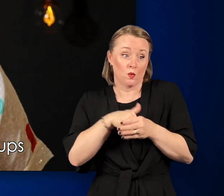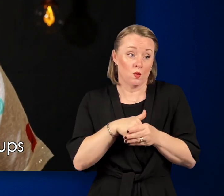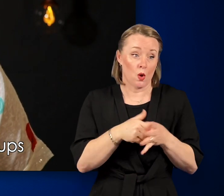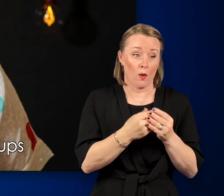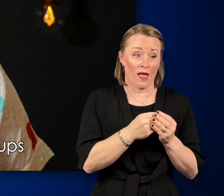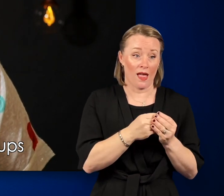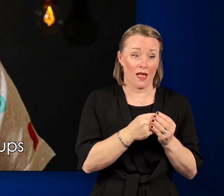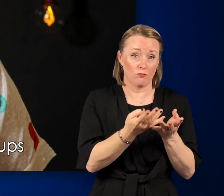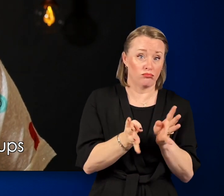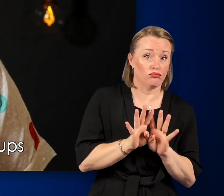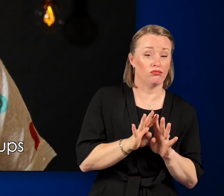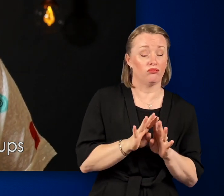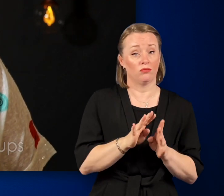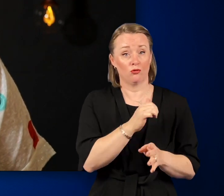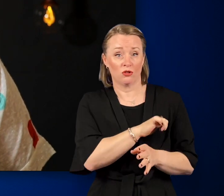with God.